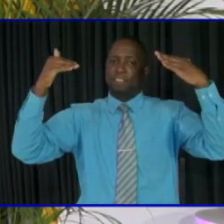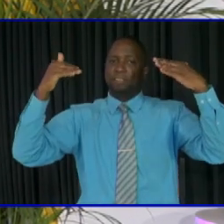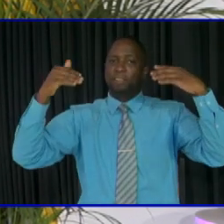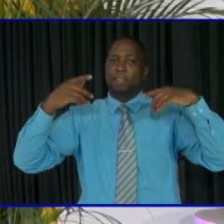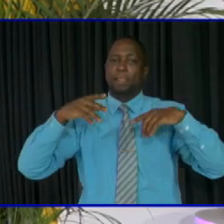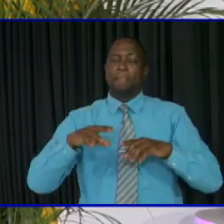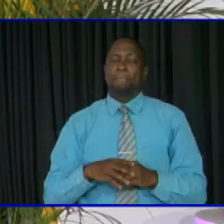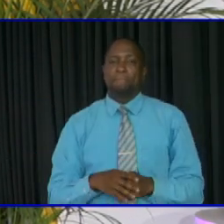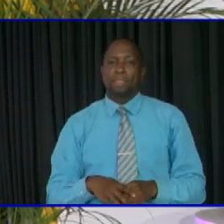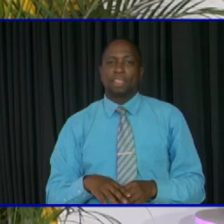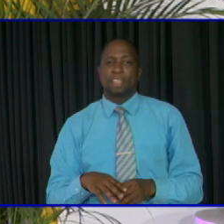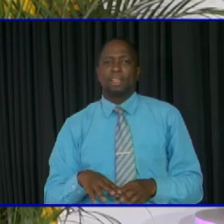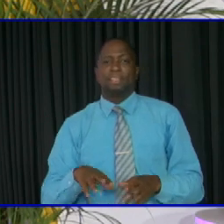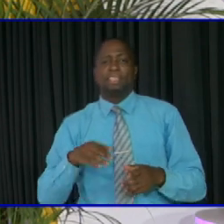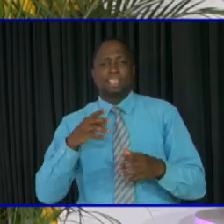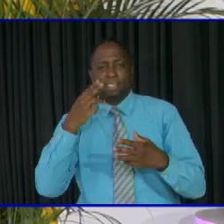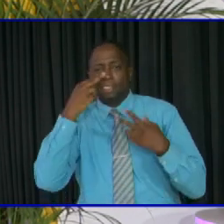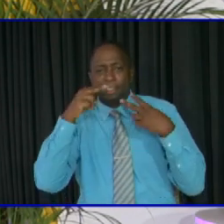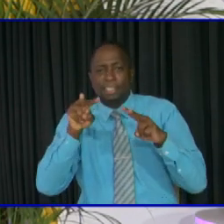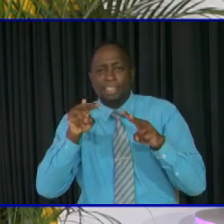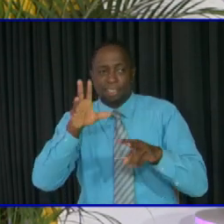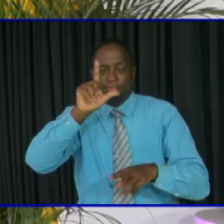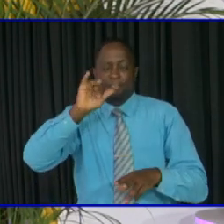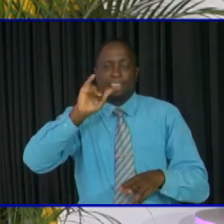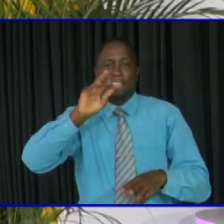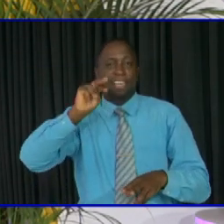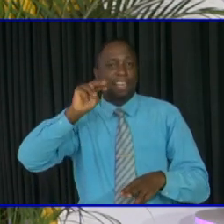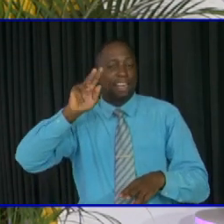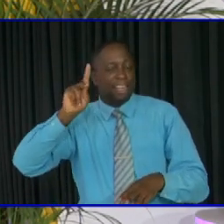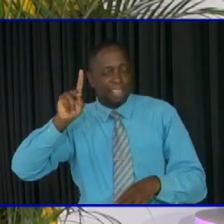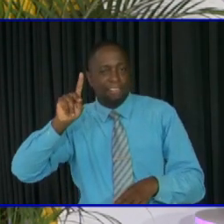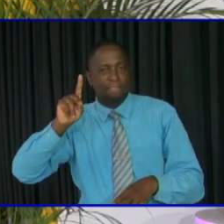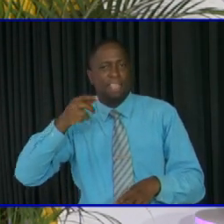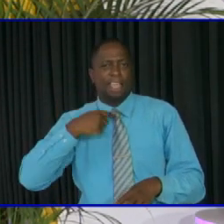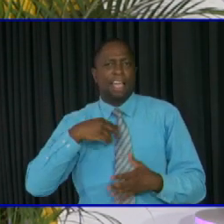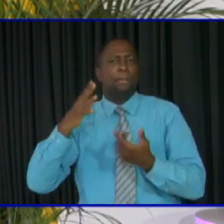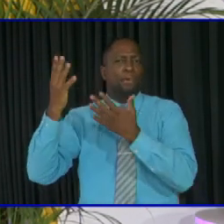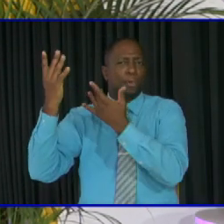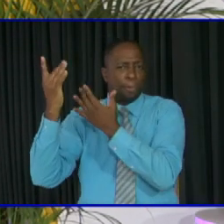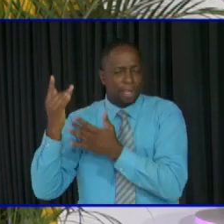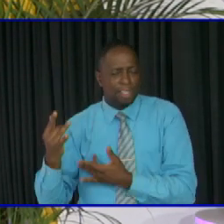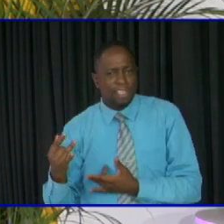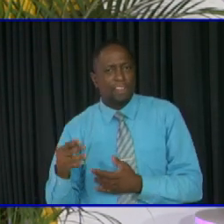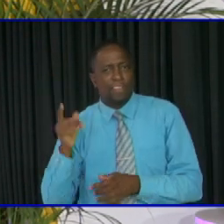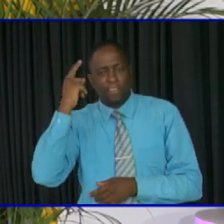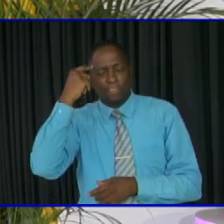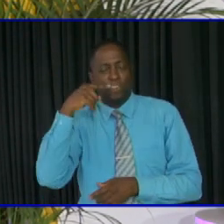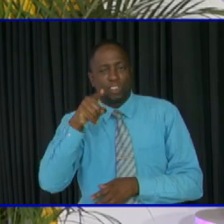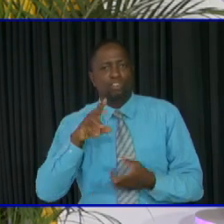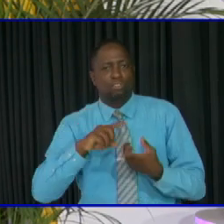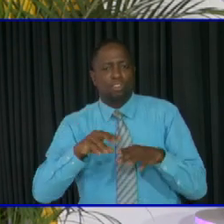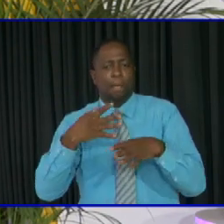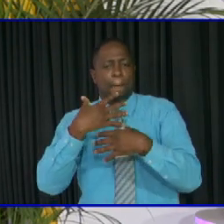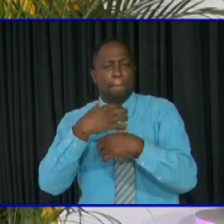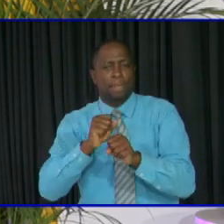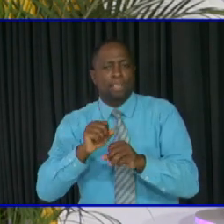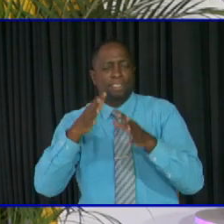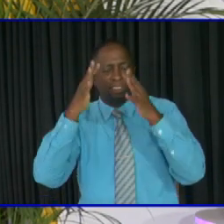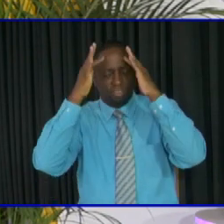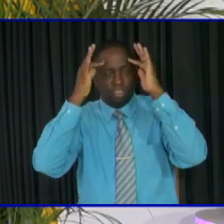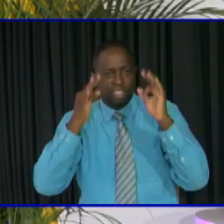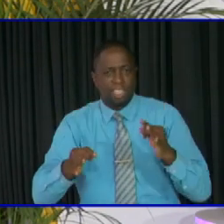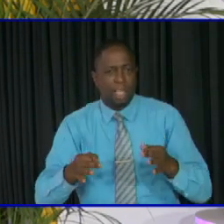the link another time. I tarry a little longer to help you to know that this is the best decision.